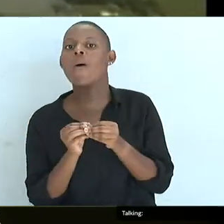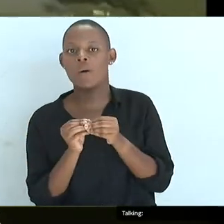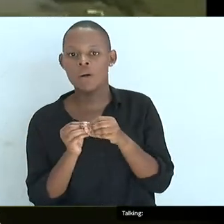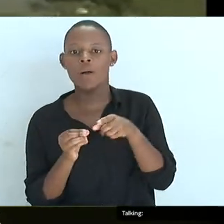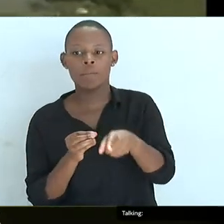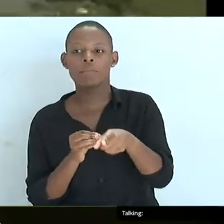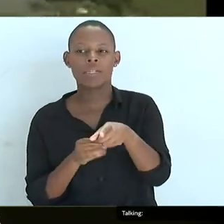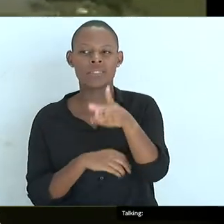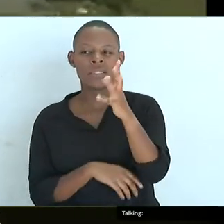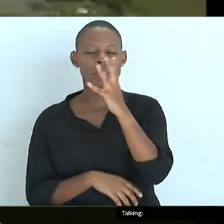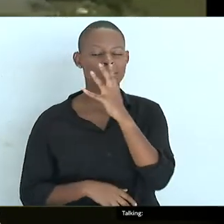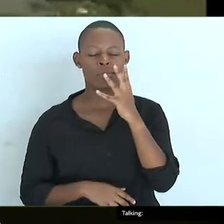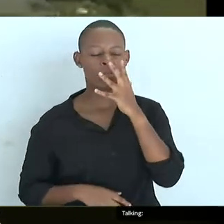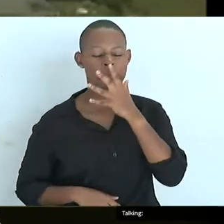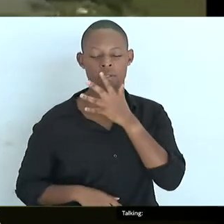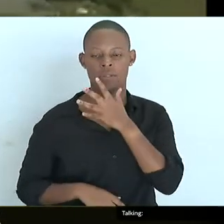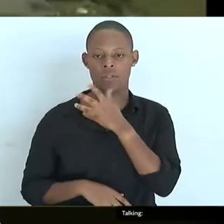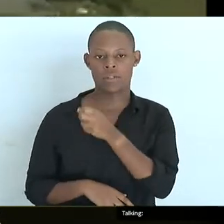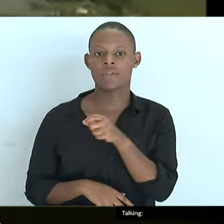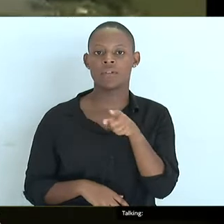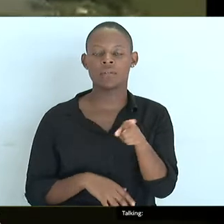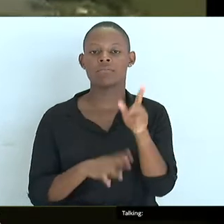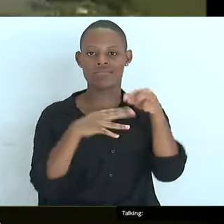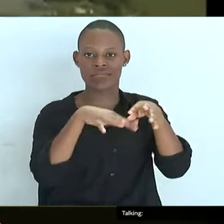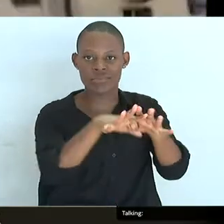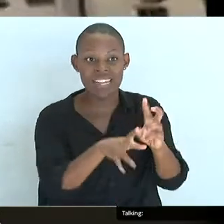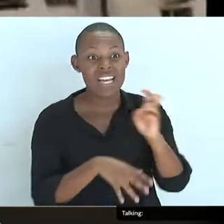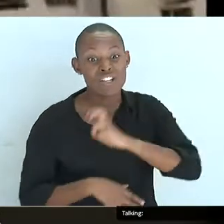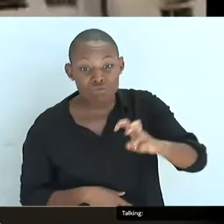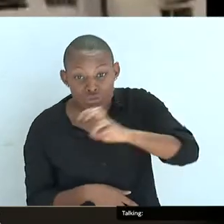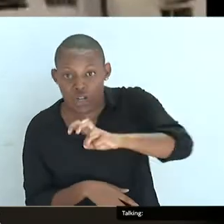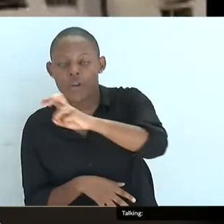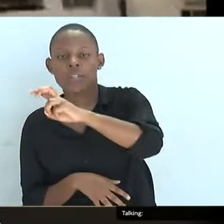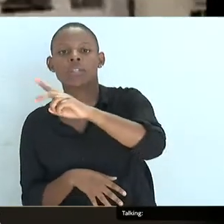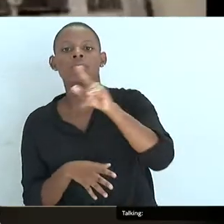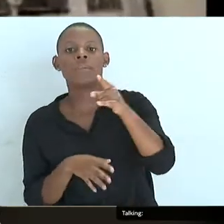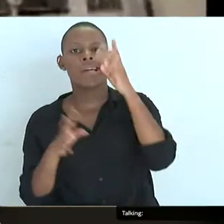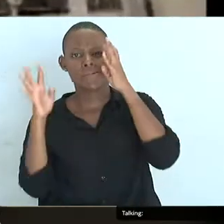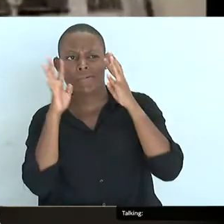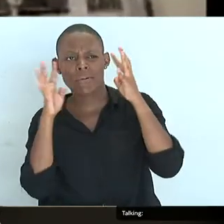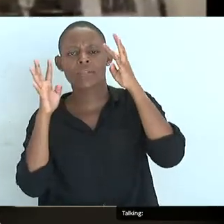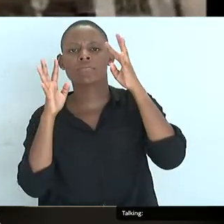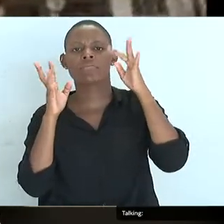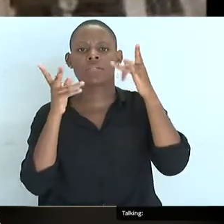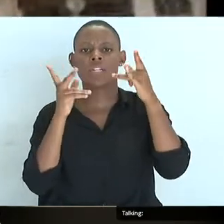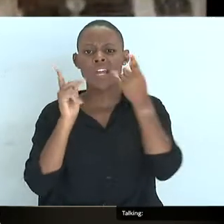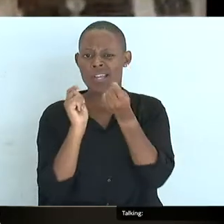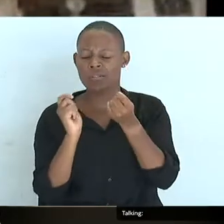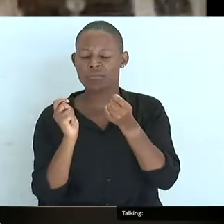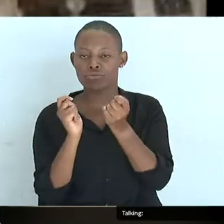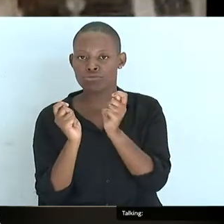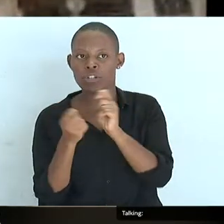scenery to support jobs, ecotourism, and recreation.